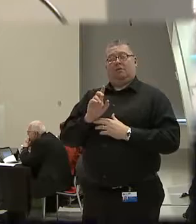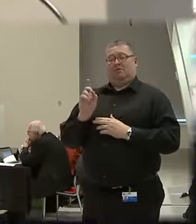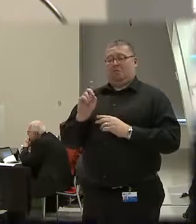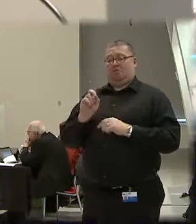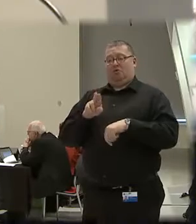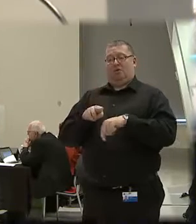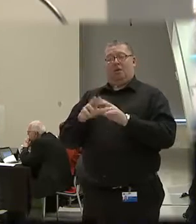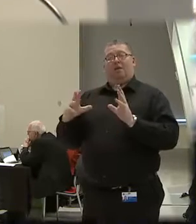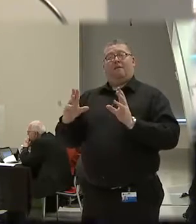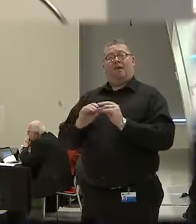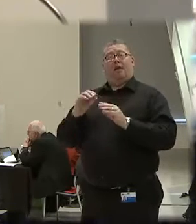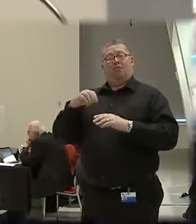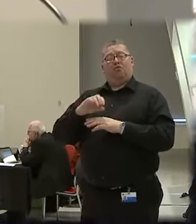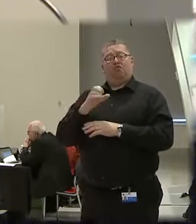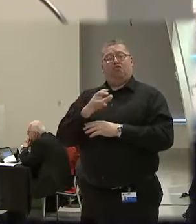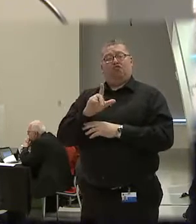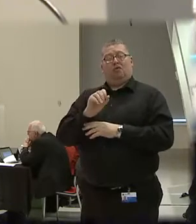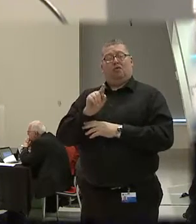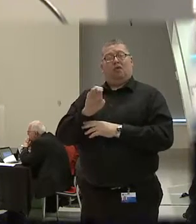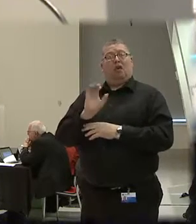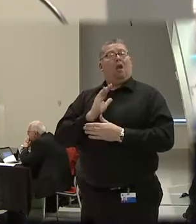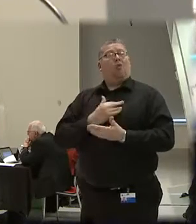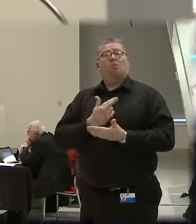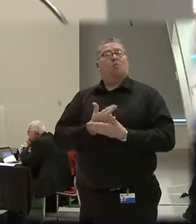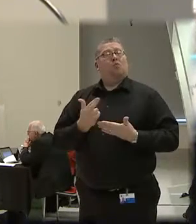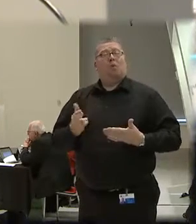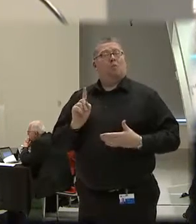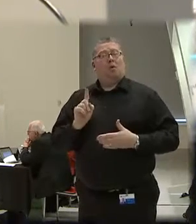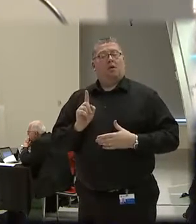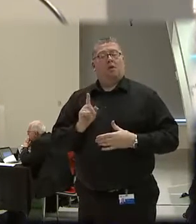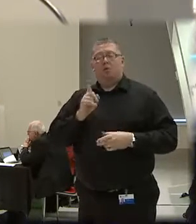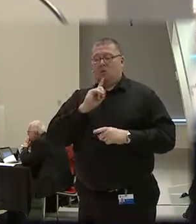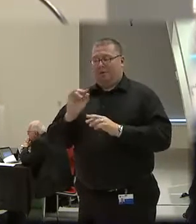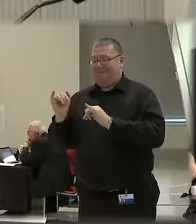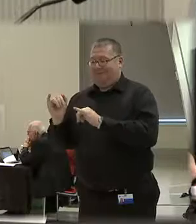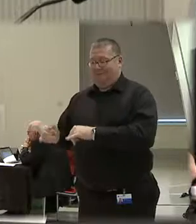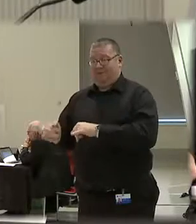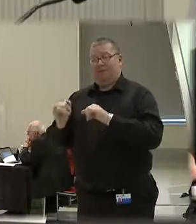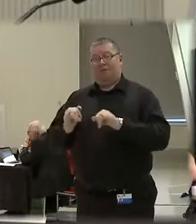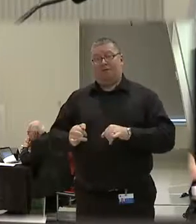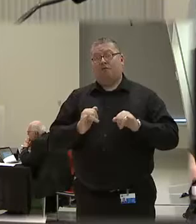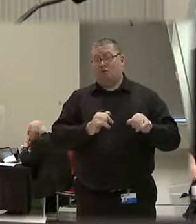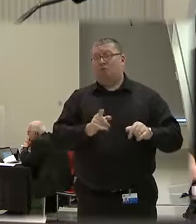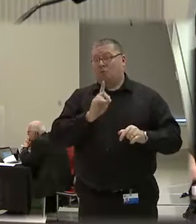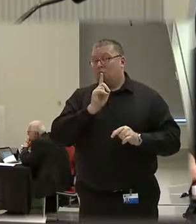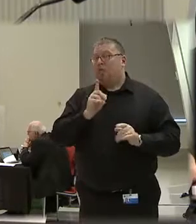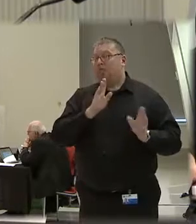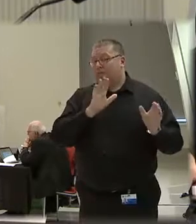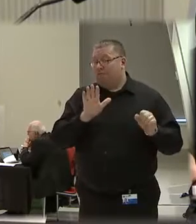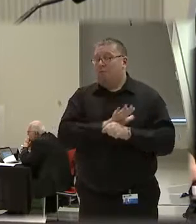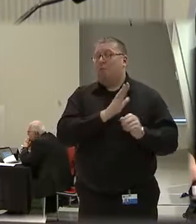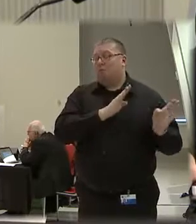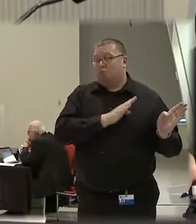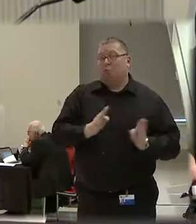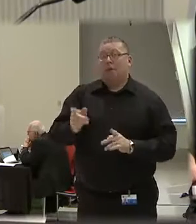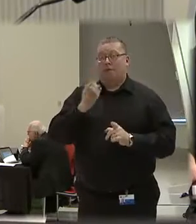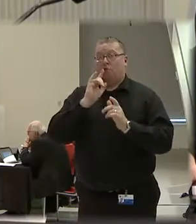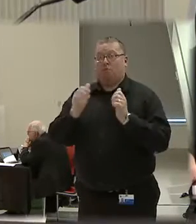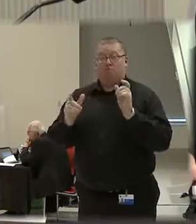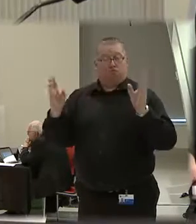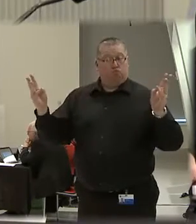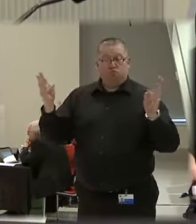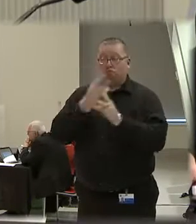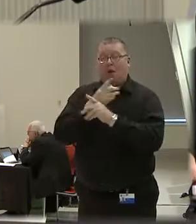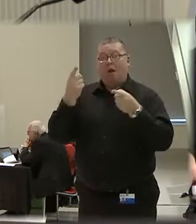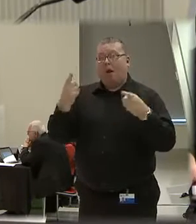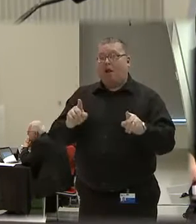throughout Charlotte, and part of those resources were individuals that were fully prepared for the worst case scenario,